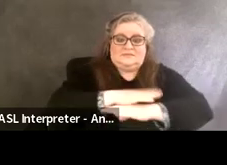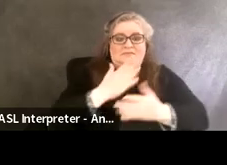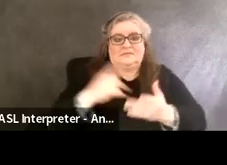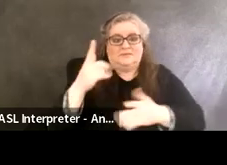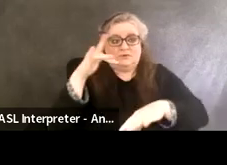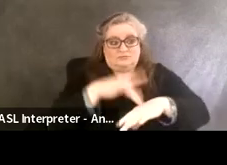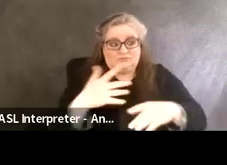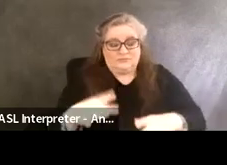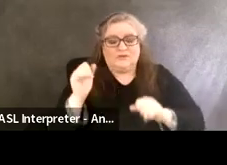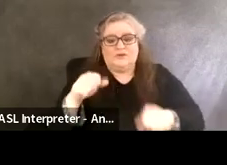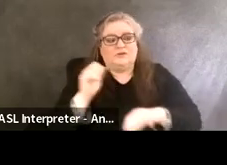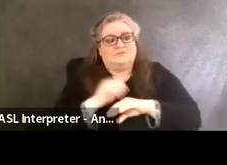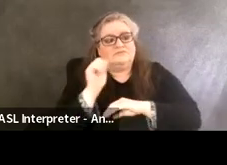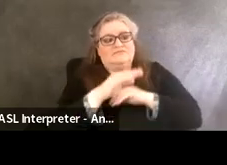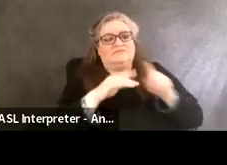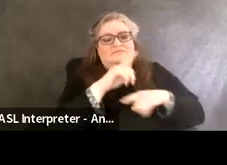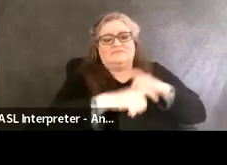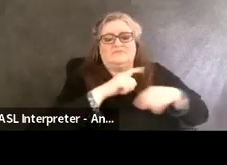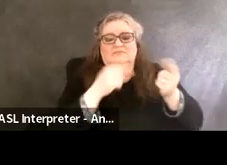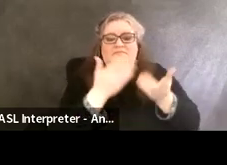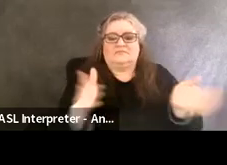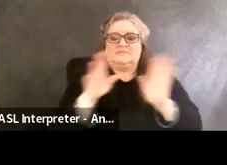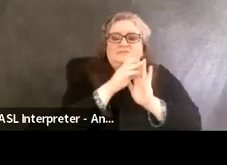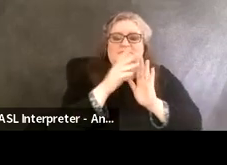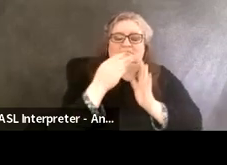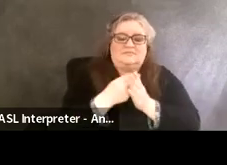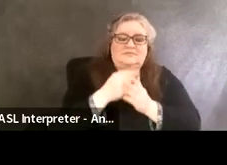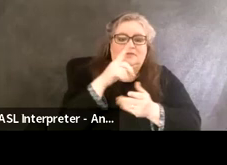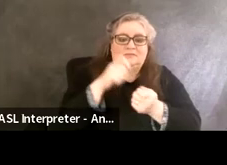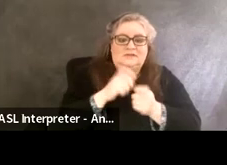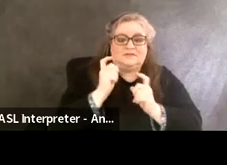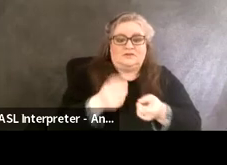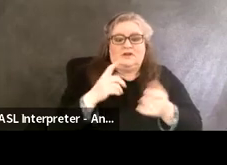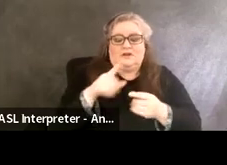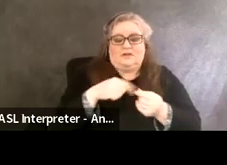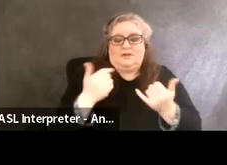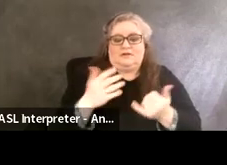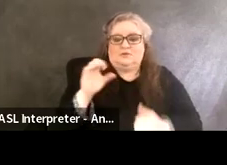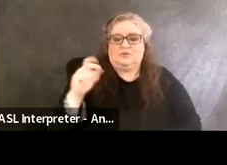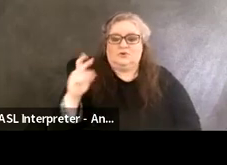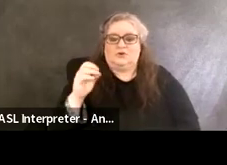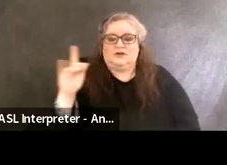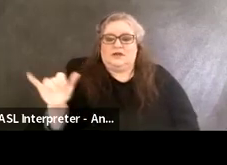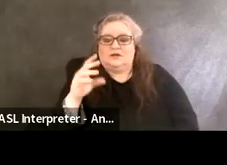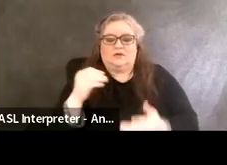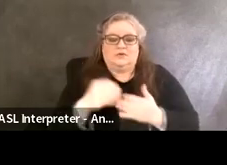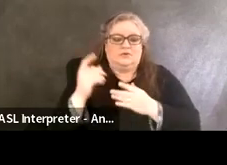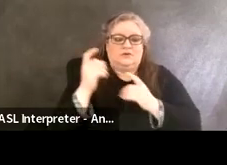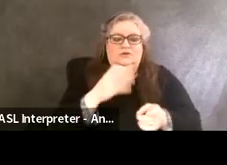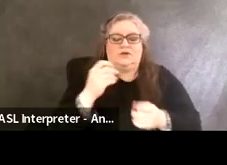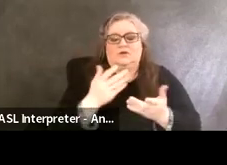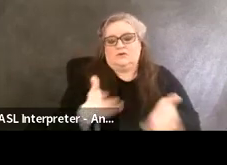can submit questions about public funding, specific grants like this Cook County grant we're going to be talking about today, or more general questions